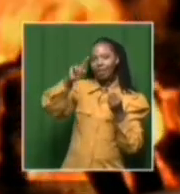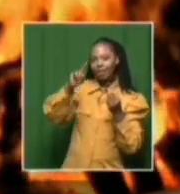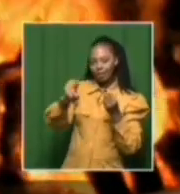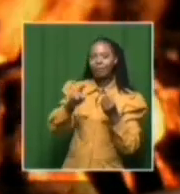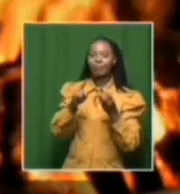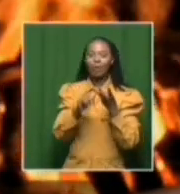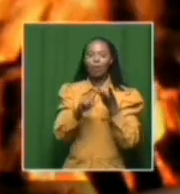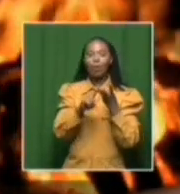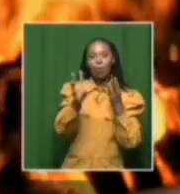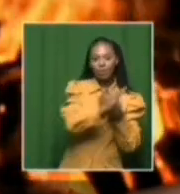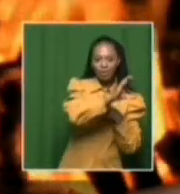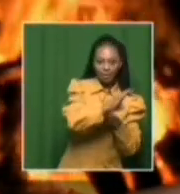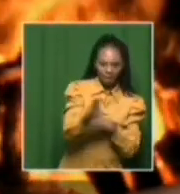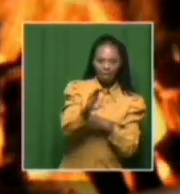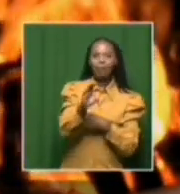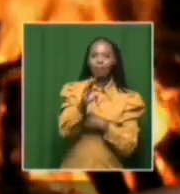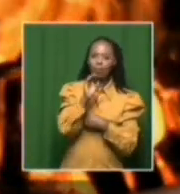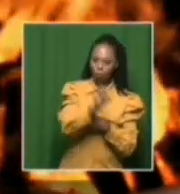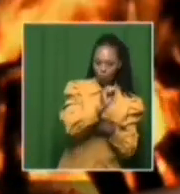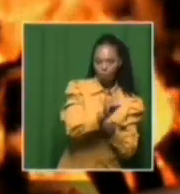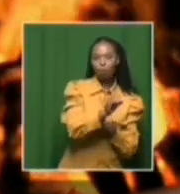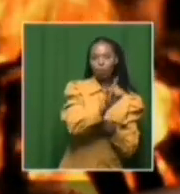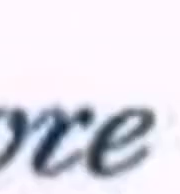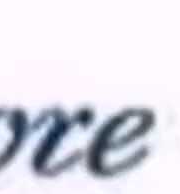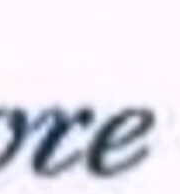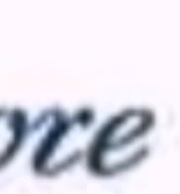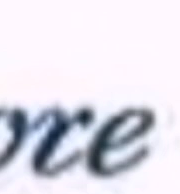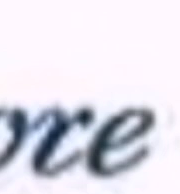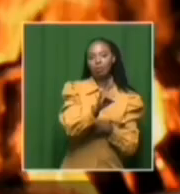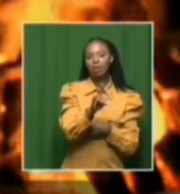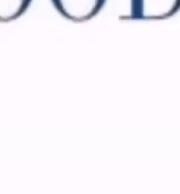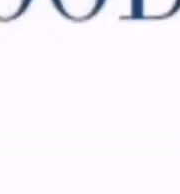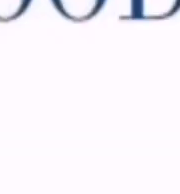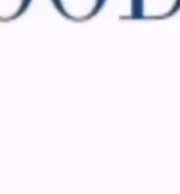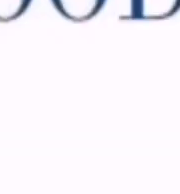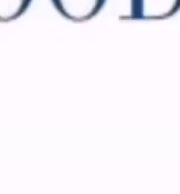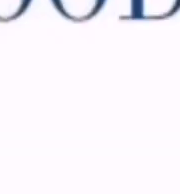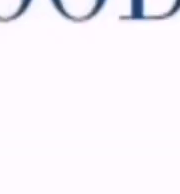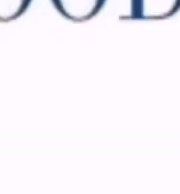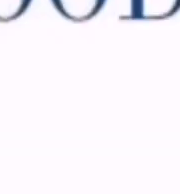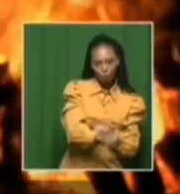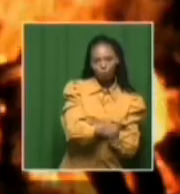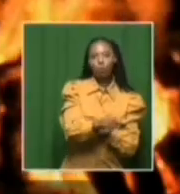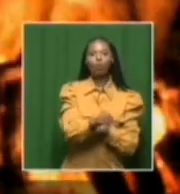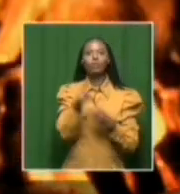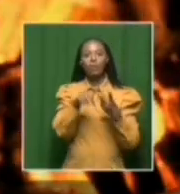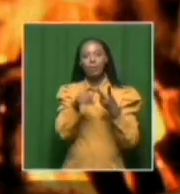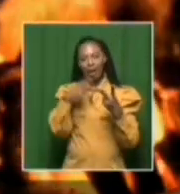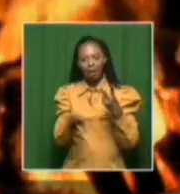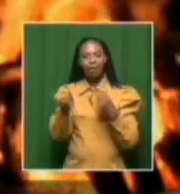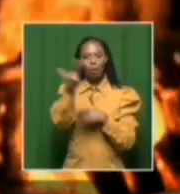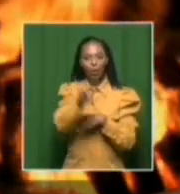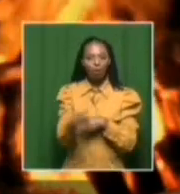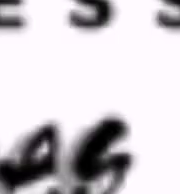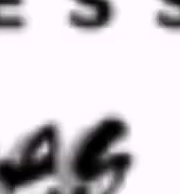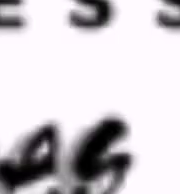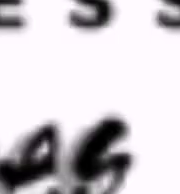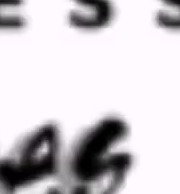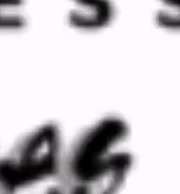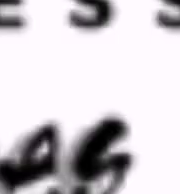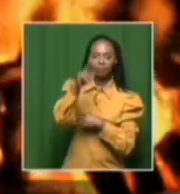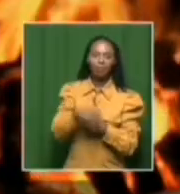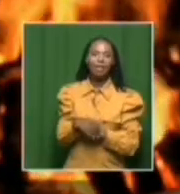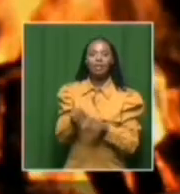Cape, in the V&A waterfront, we've got Commodore and Portsmouth Hotels. And then further down, we've got